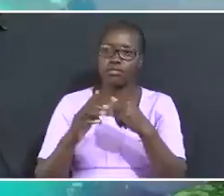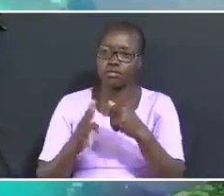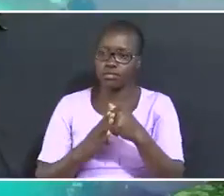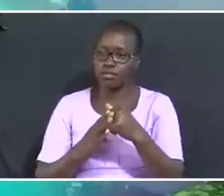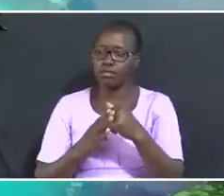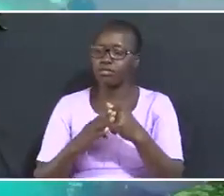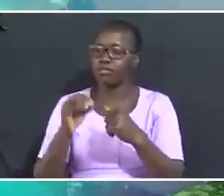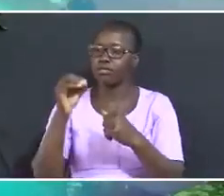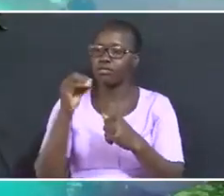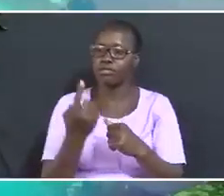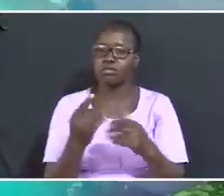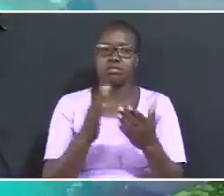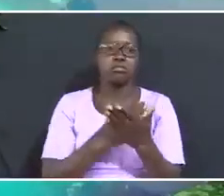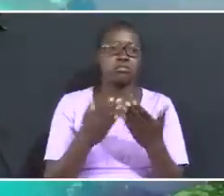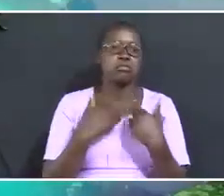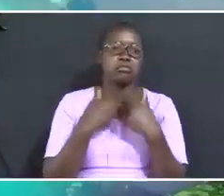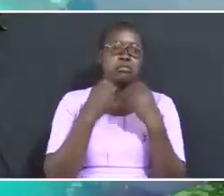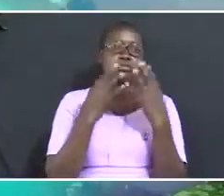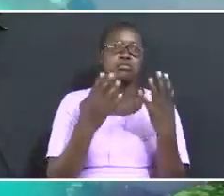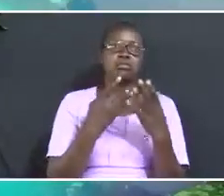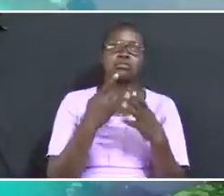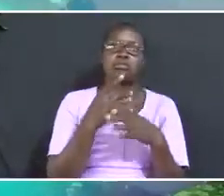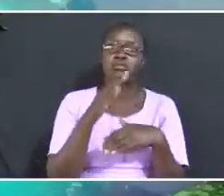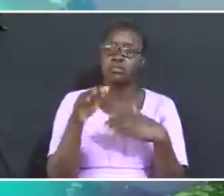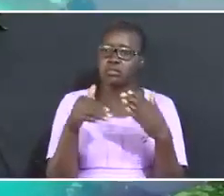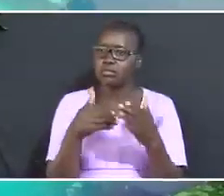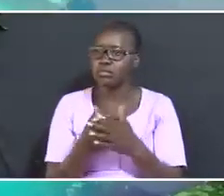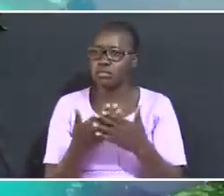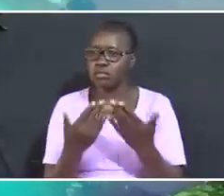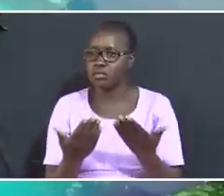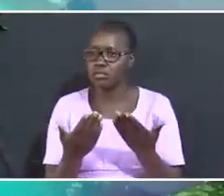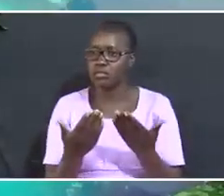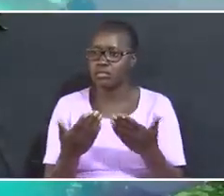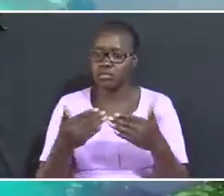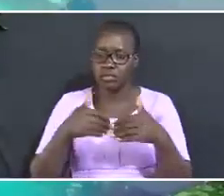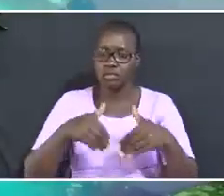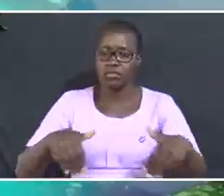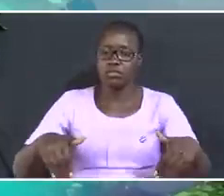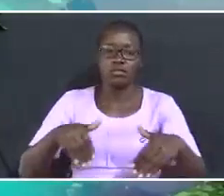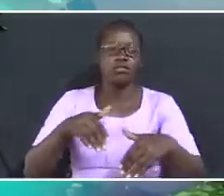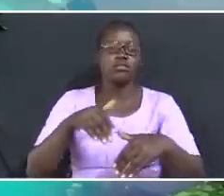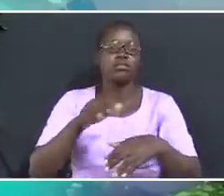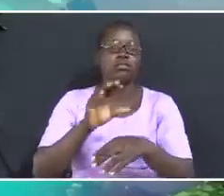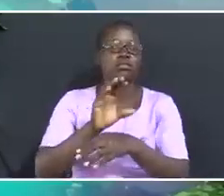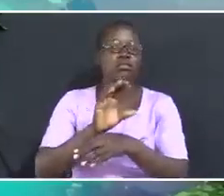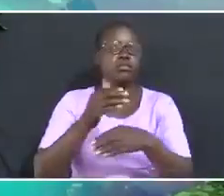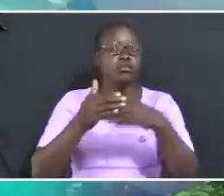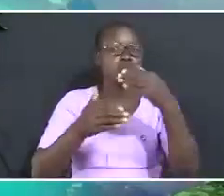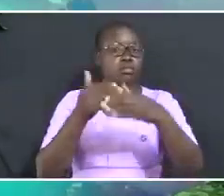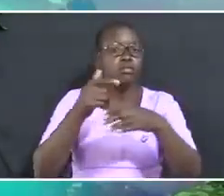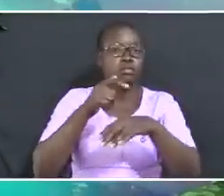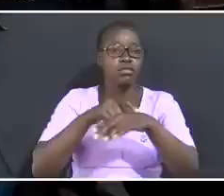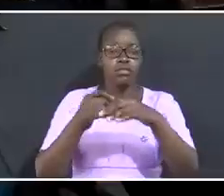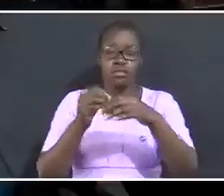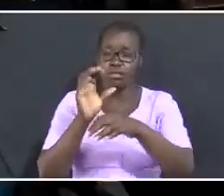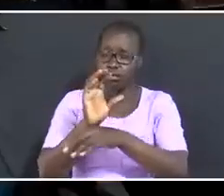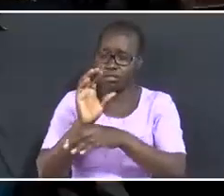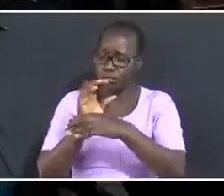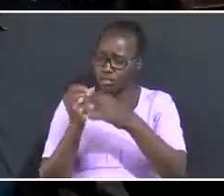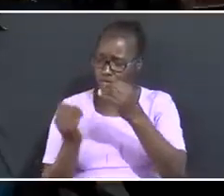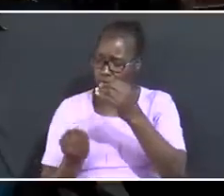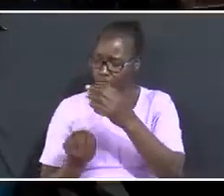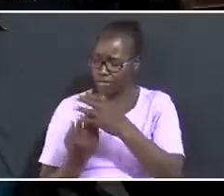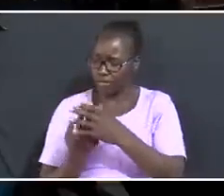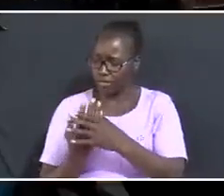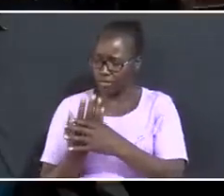this church. It only thrived on the vertical structure. But as the church grew, they found,